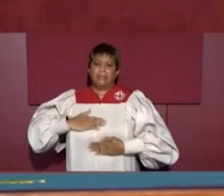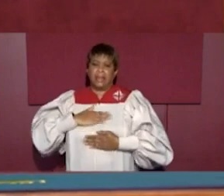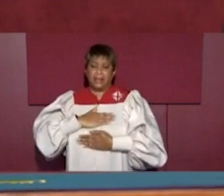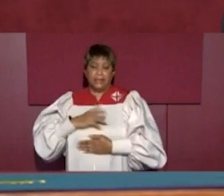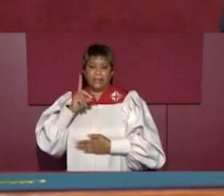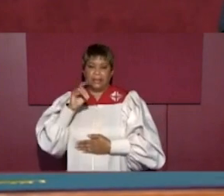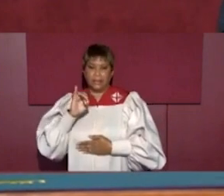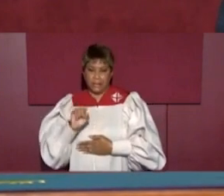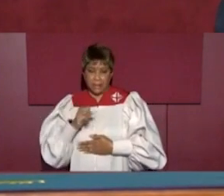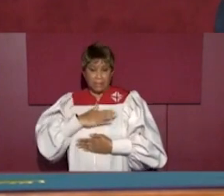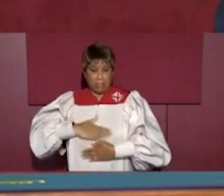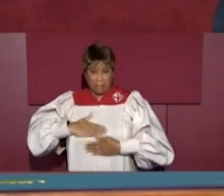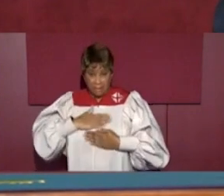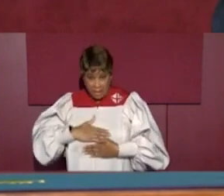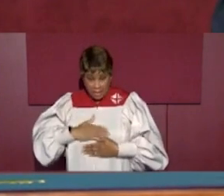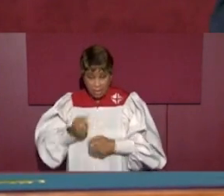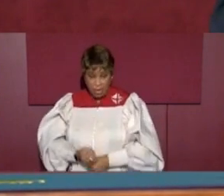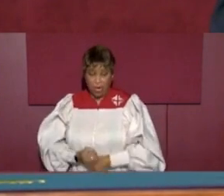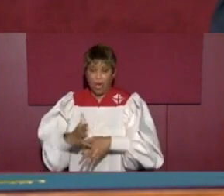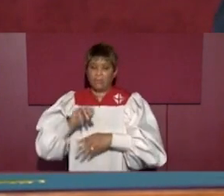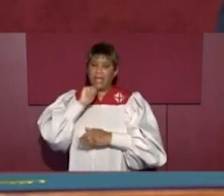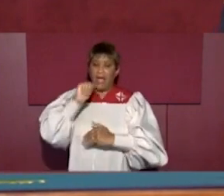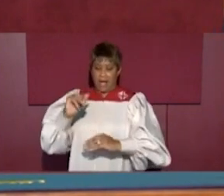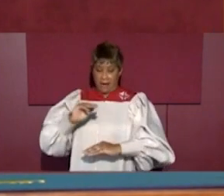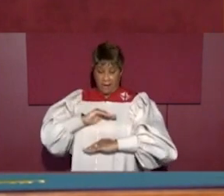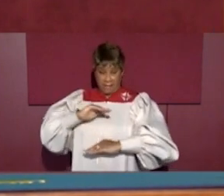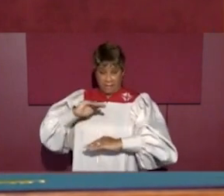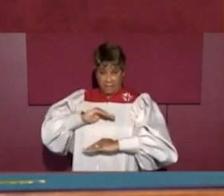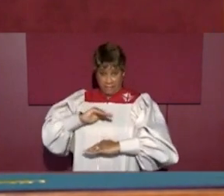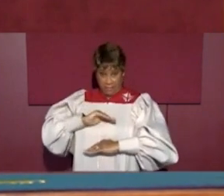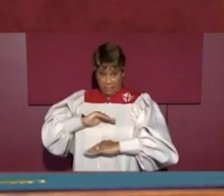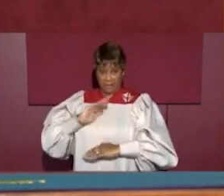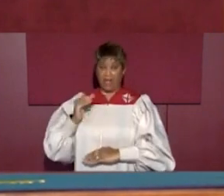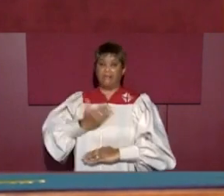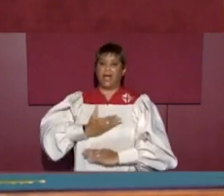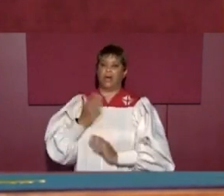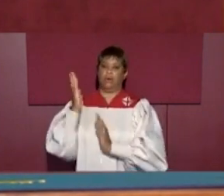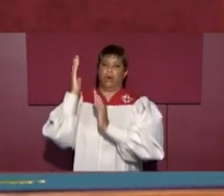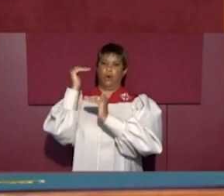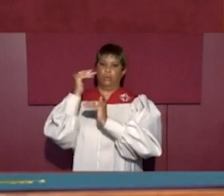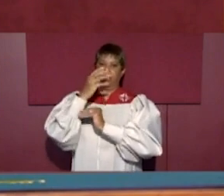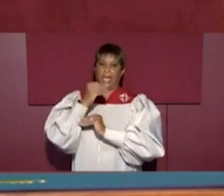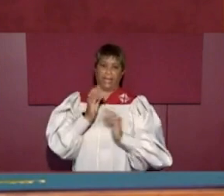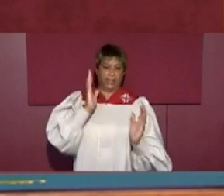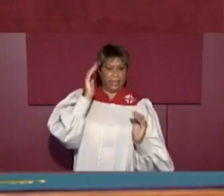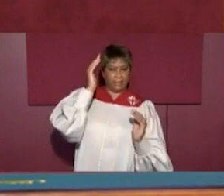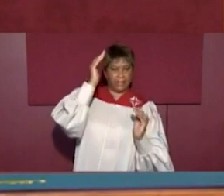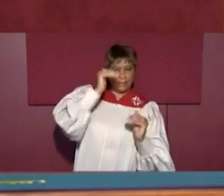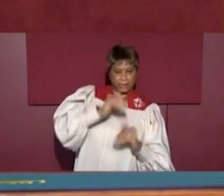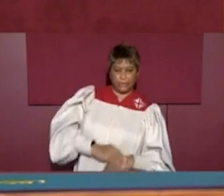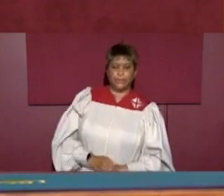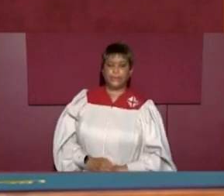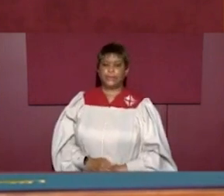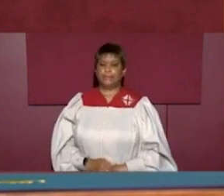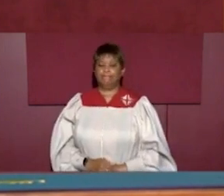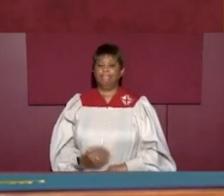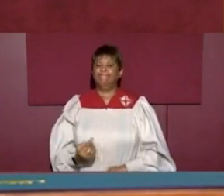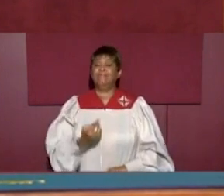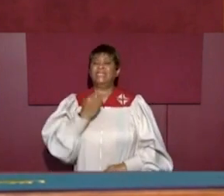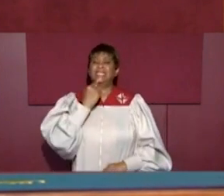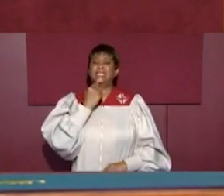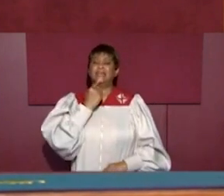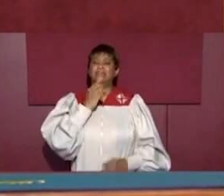caused by non-fulfillment of our hopes and expectations. Disappointment